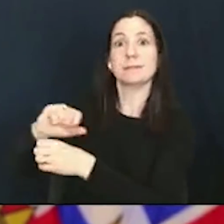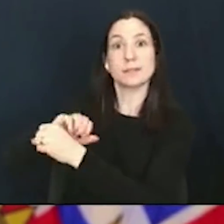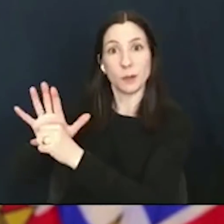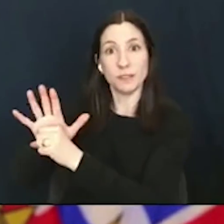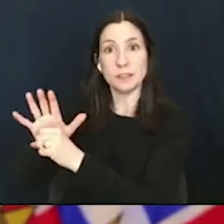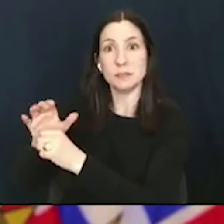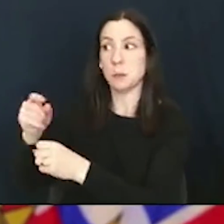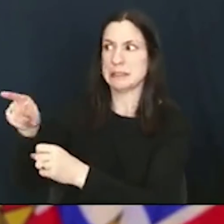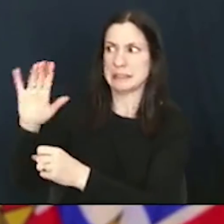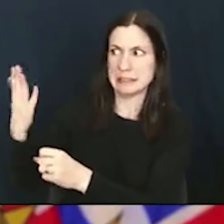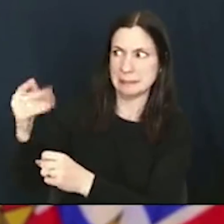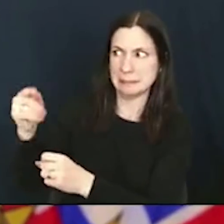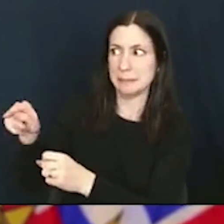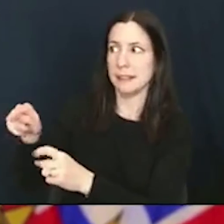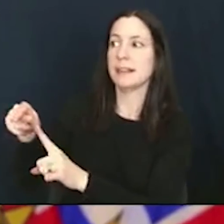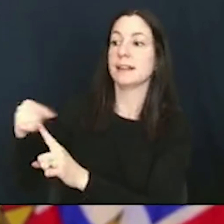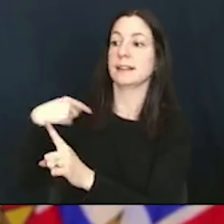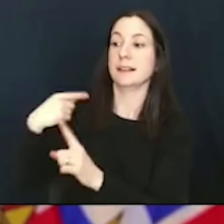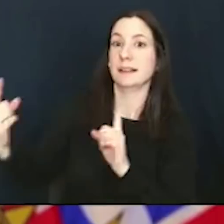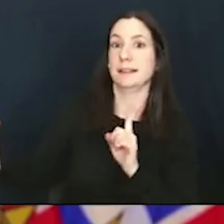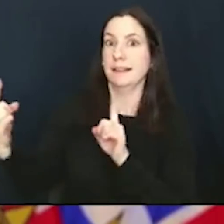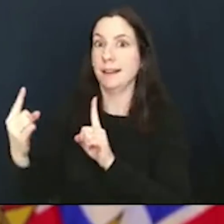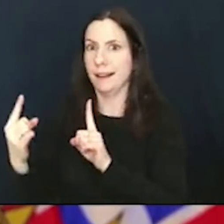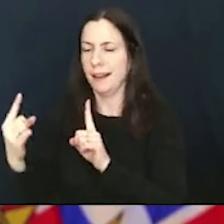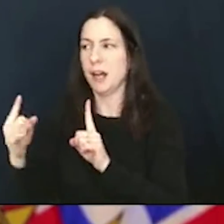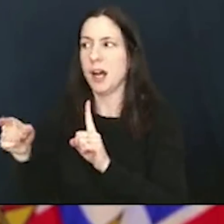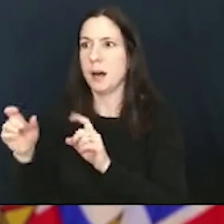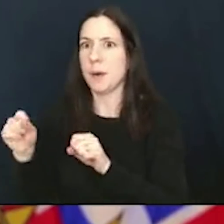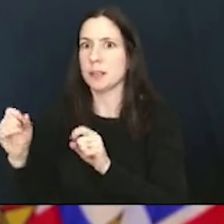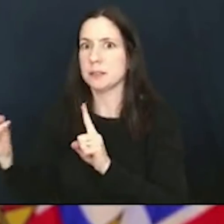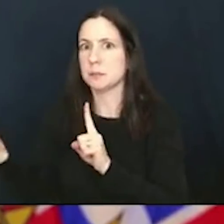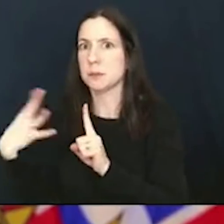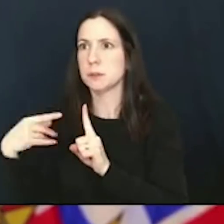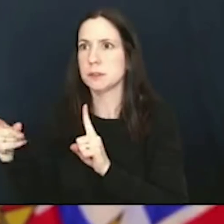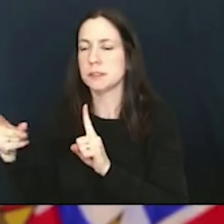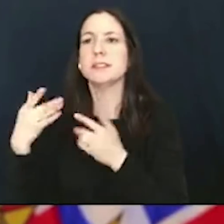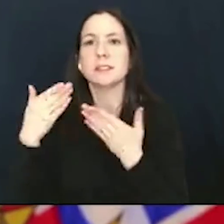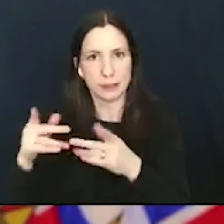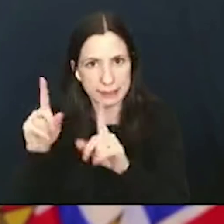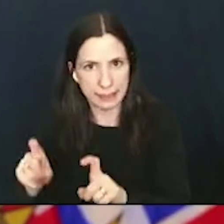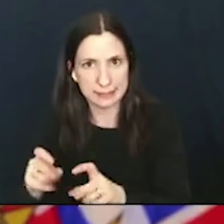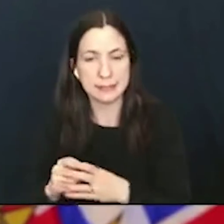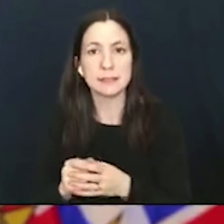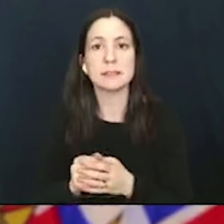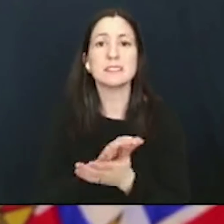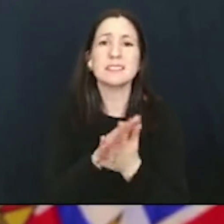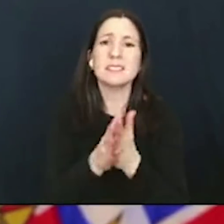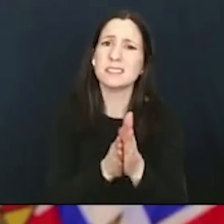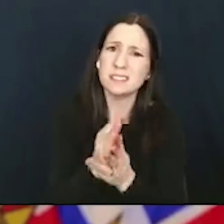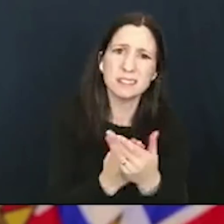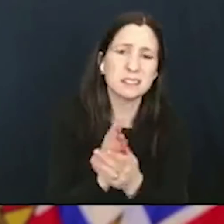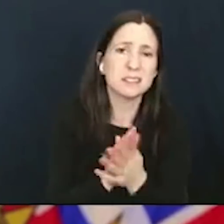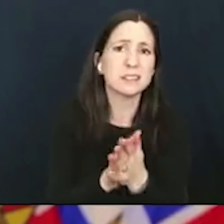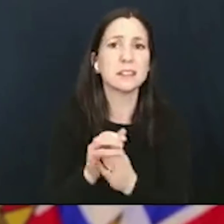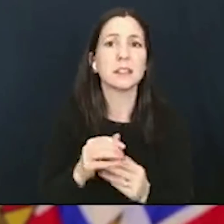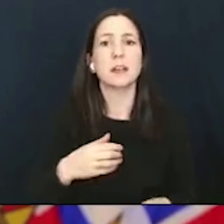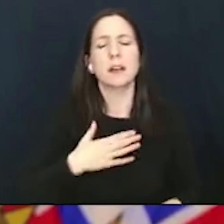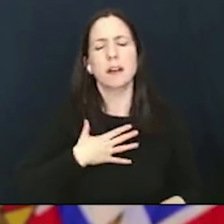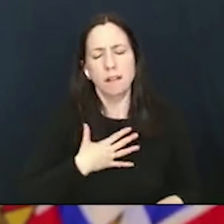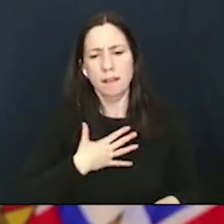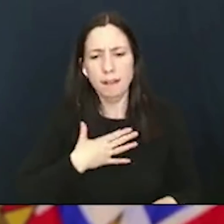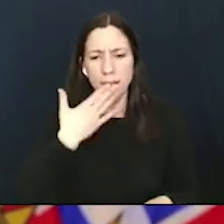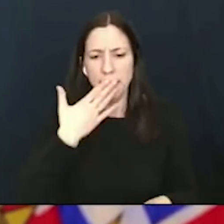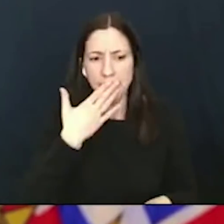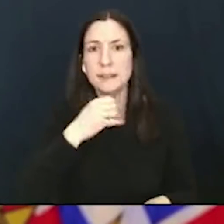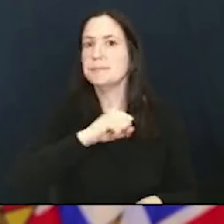sure that we wash our hands regularly, cover our mouth when we cough, wear masks when we're in indoor public spaces, and